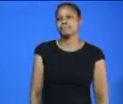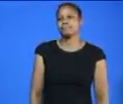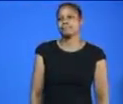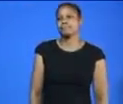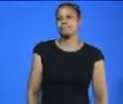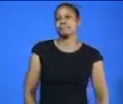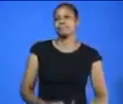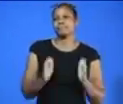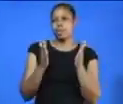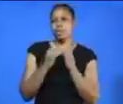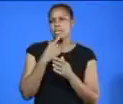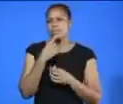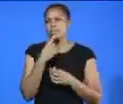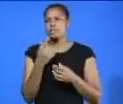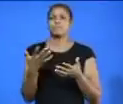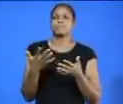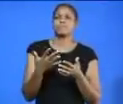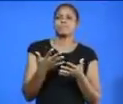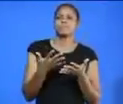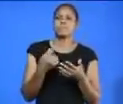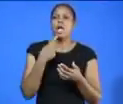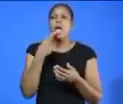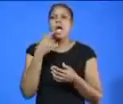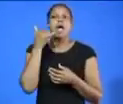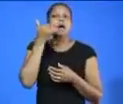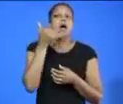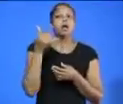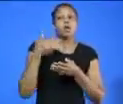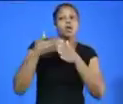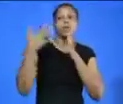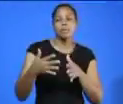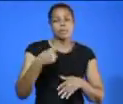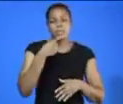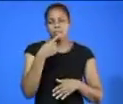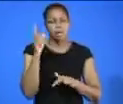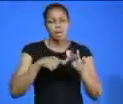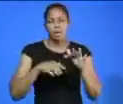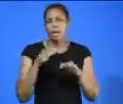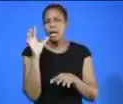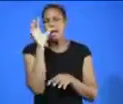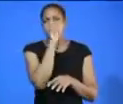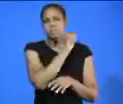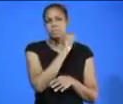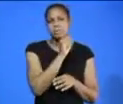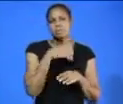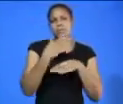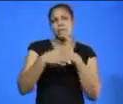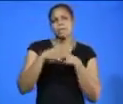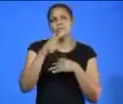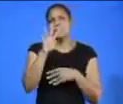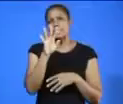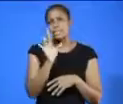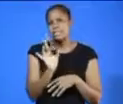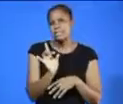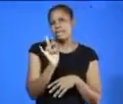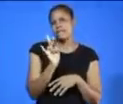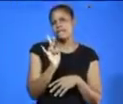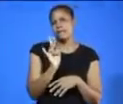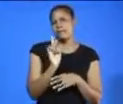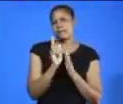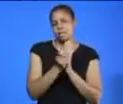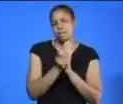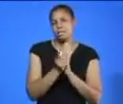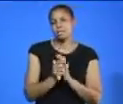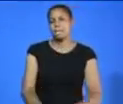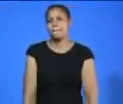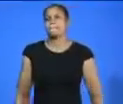"I'm with you, preacher." Huh? And call up your neighbor. Tell them. You can't miss the next 27 minutes or more.